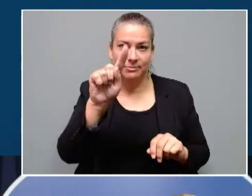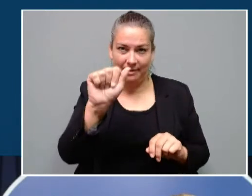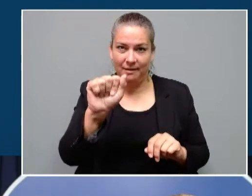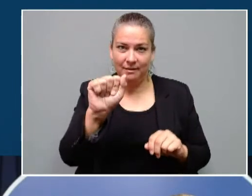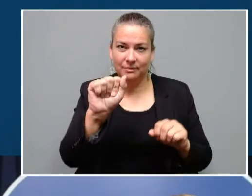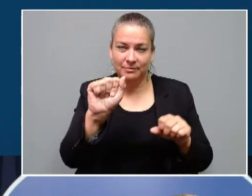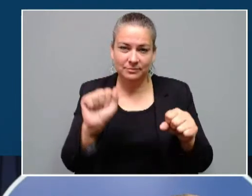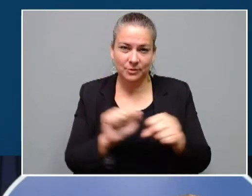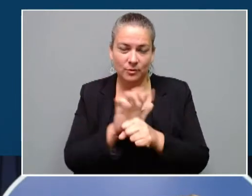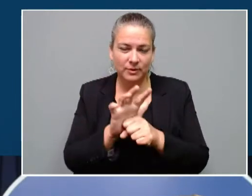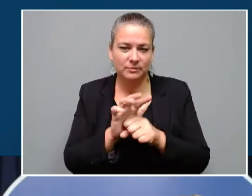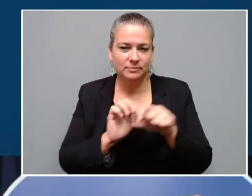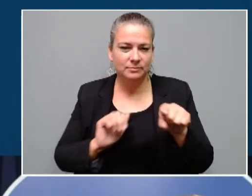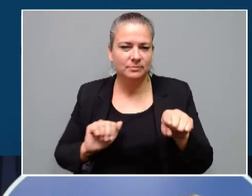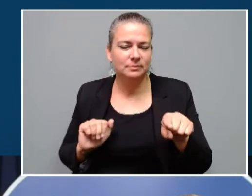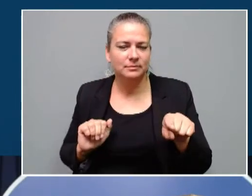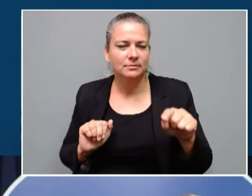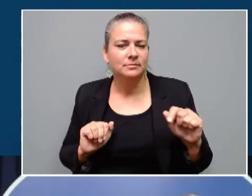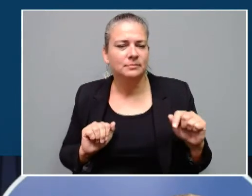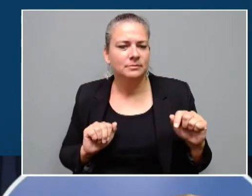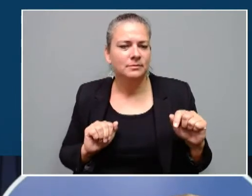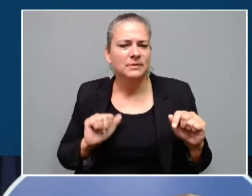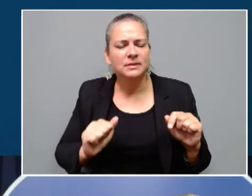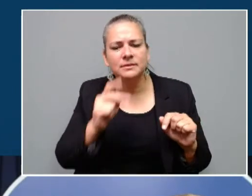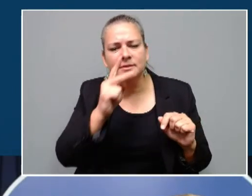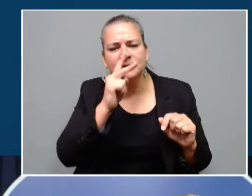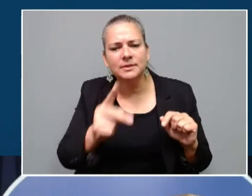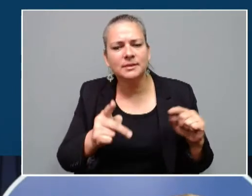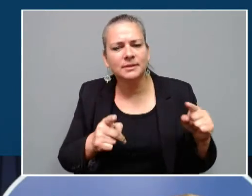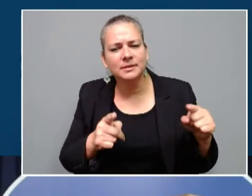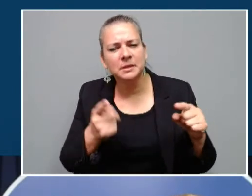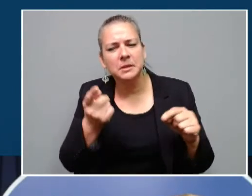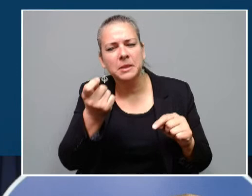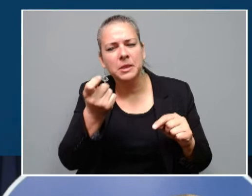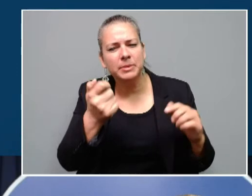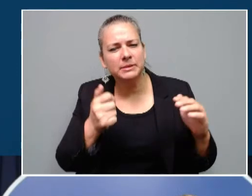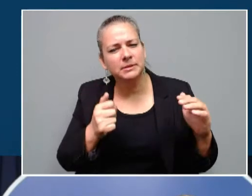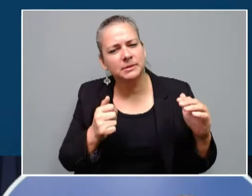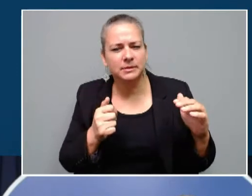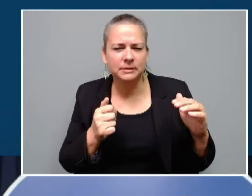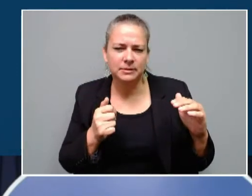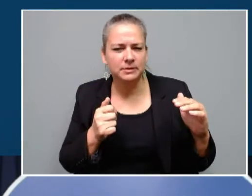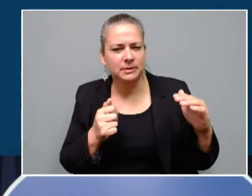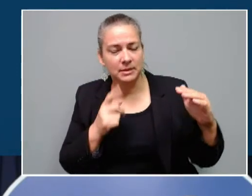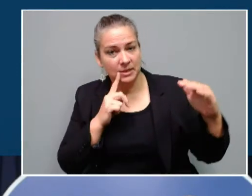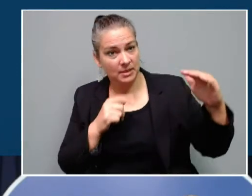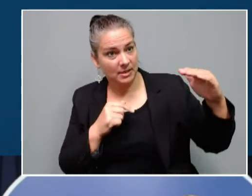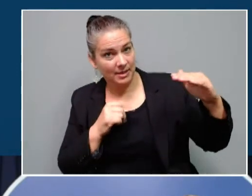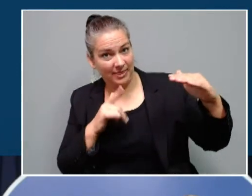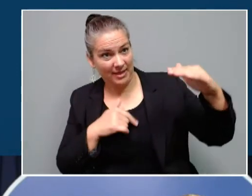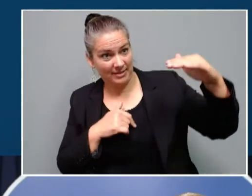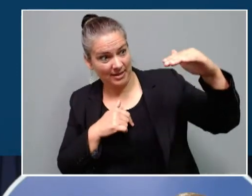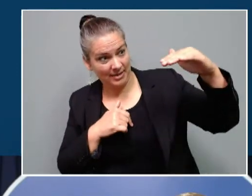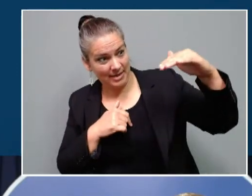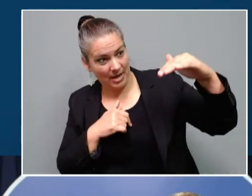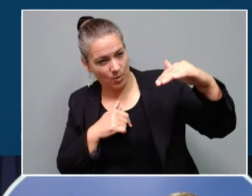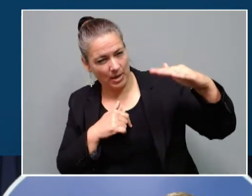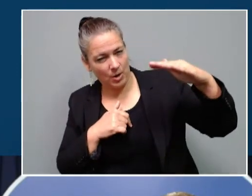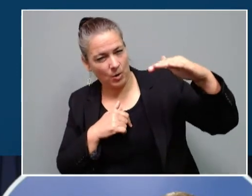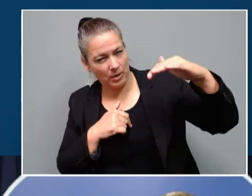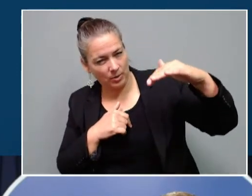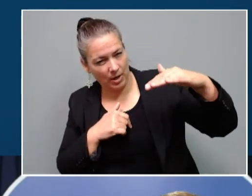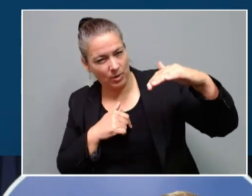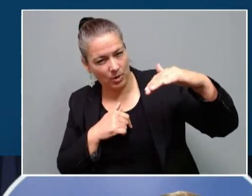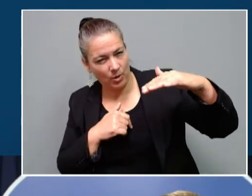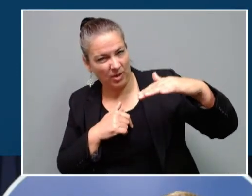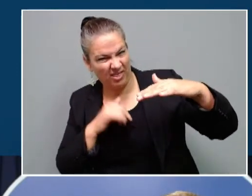everything else. And you notice there was just slight variation on the decrease. If you look 3 weeks ago, that's when we were worried it